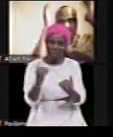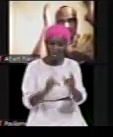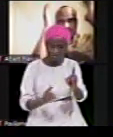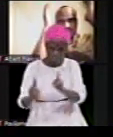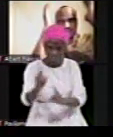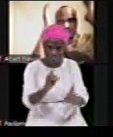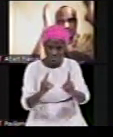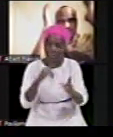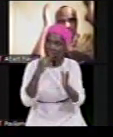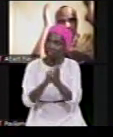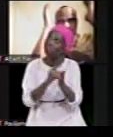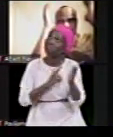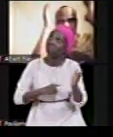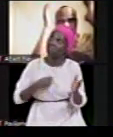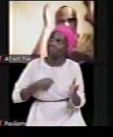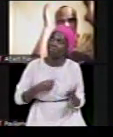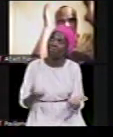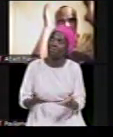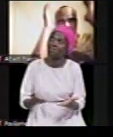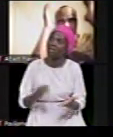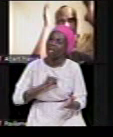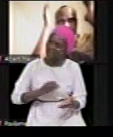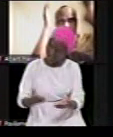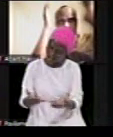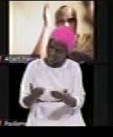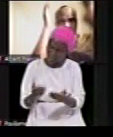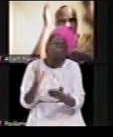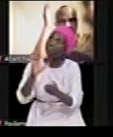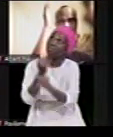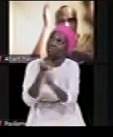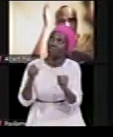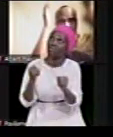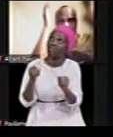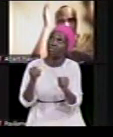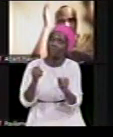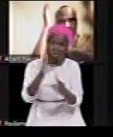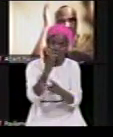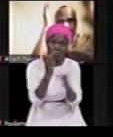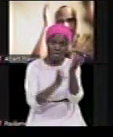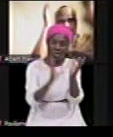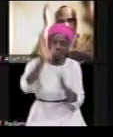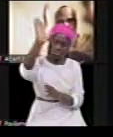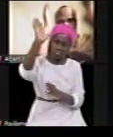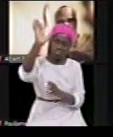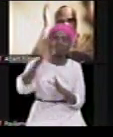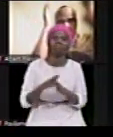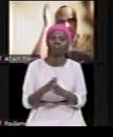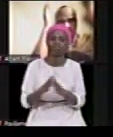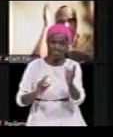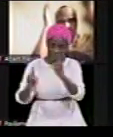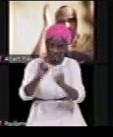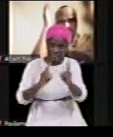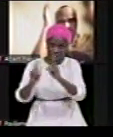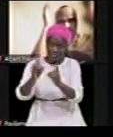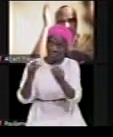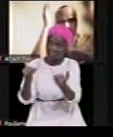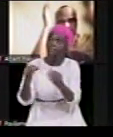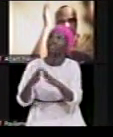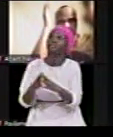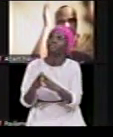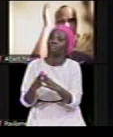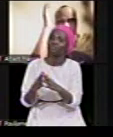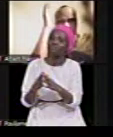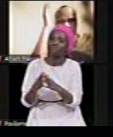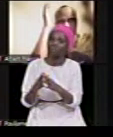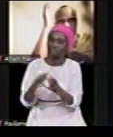salvation. Lord, here I am. I want your salvation. Raise up that hand. Raise up that hand. If you're raising up your hand, God bless you there. God bless you there.